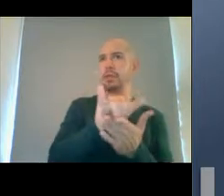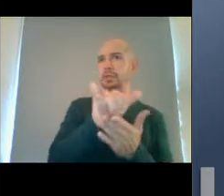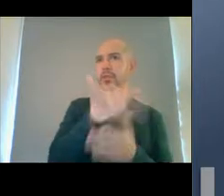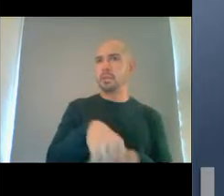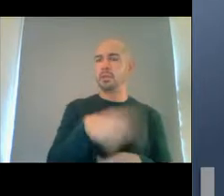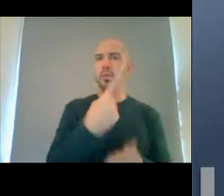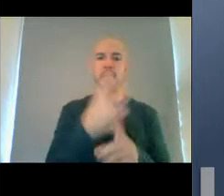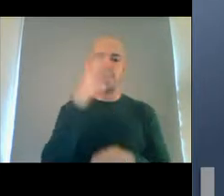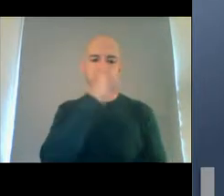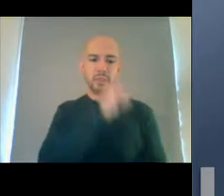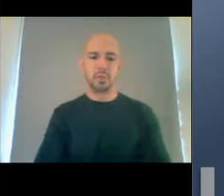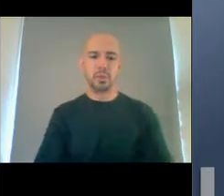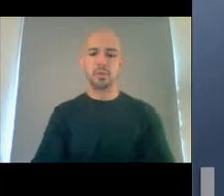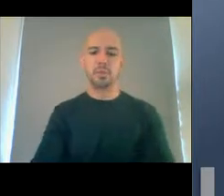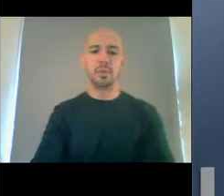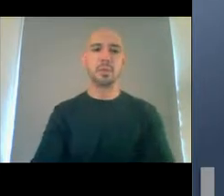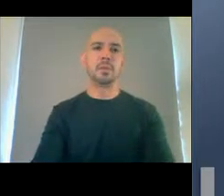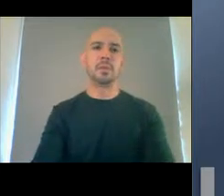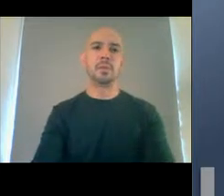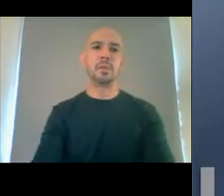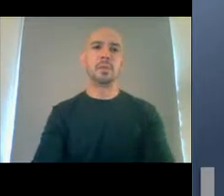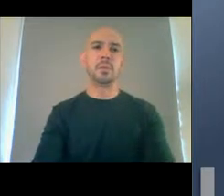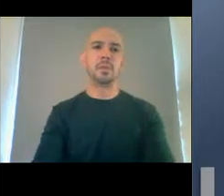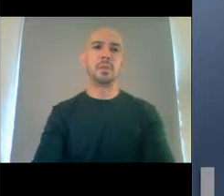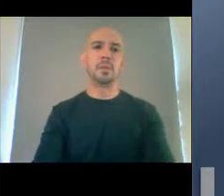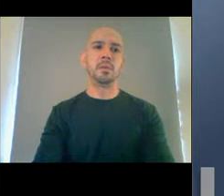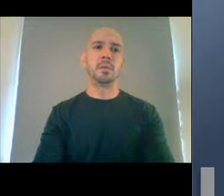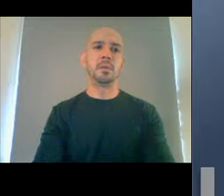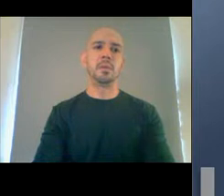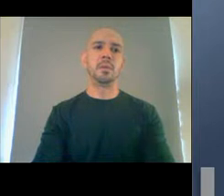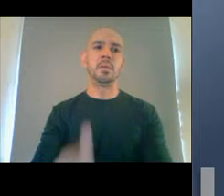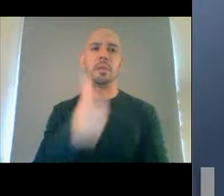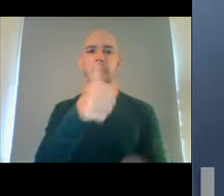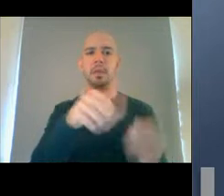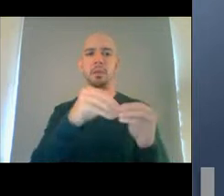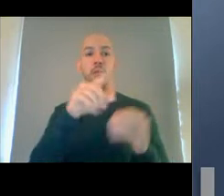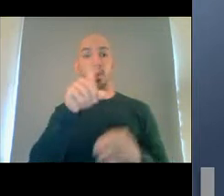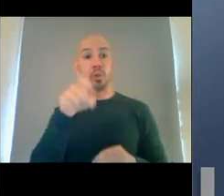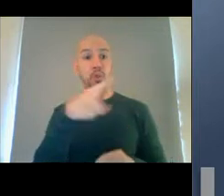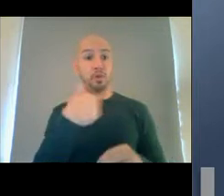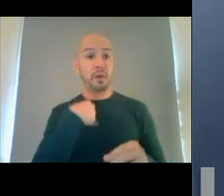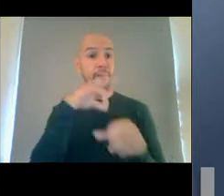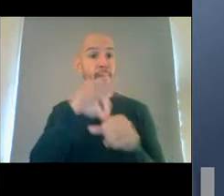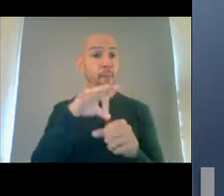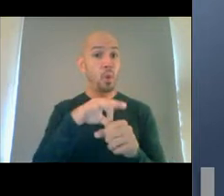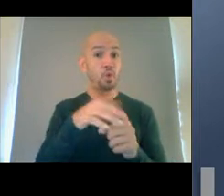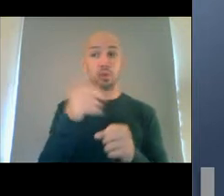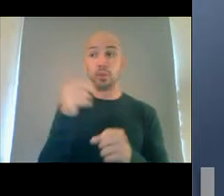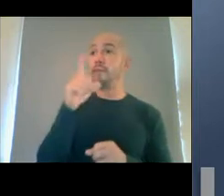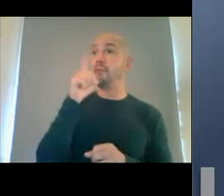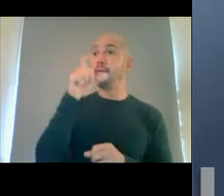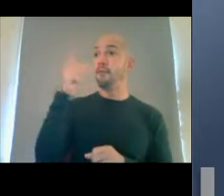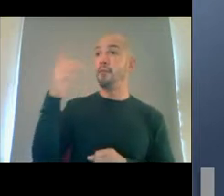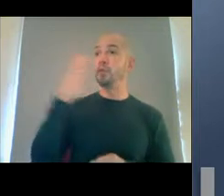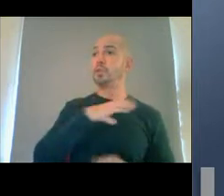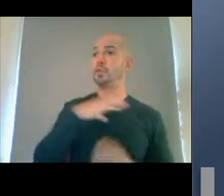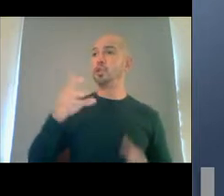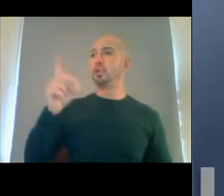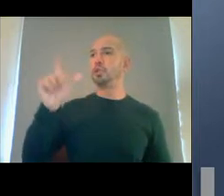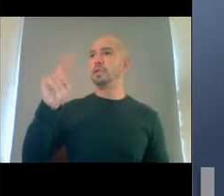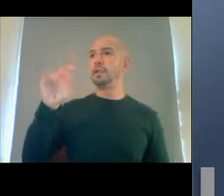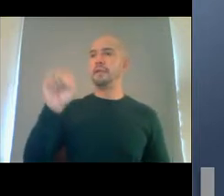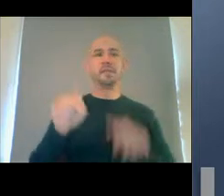you any other questions do we have a motion by commissioner davis do i have a second vice